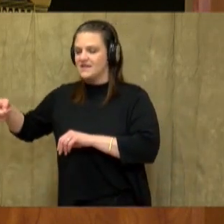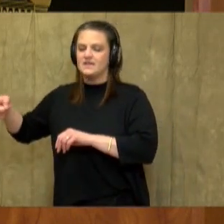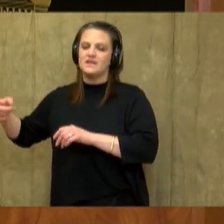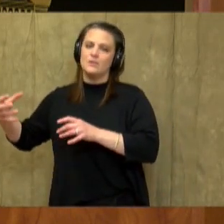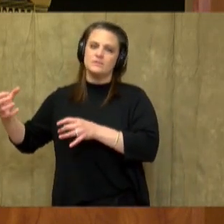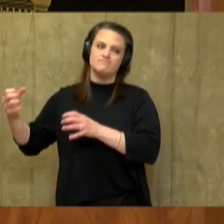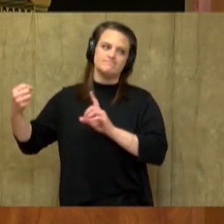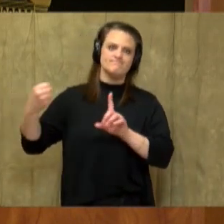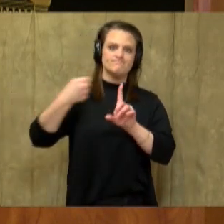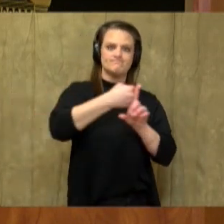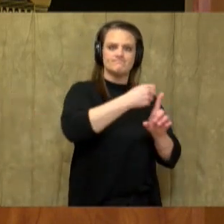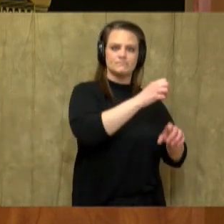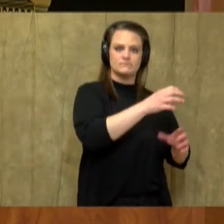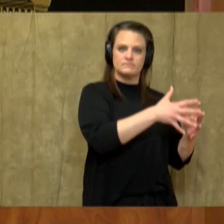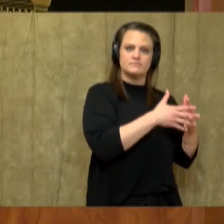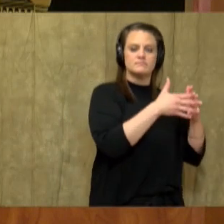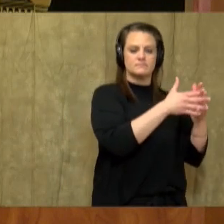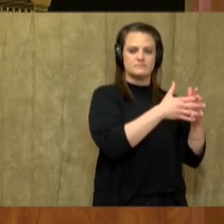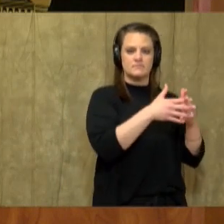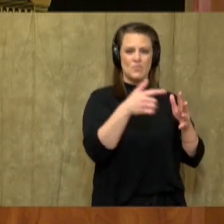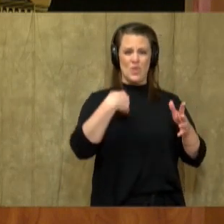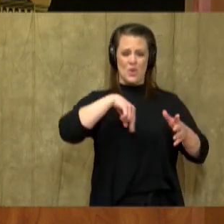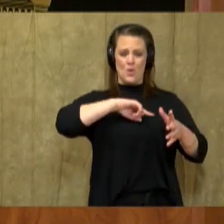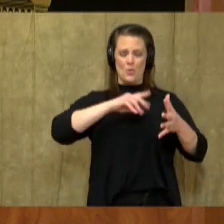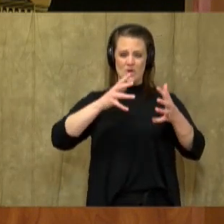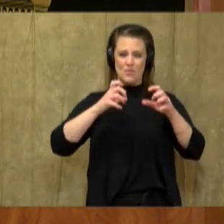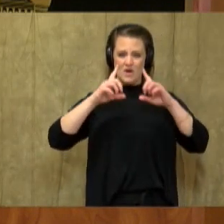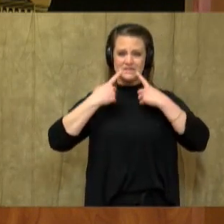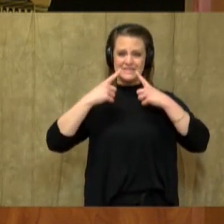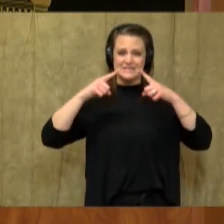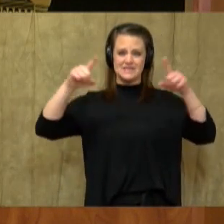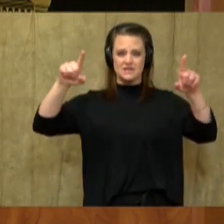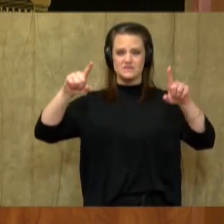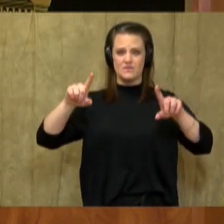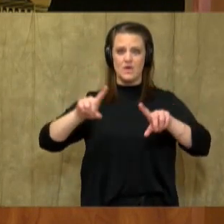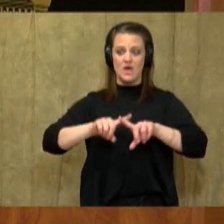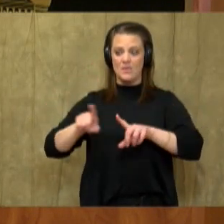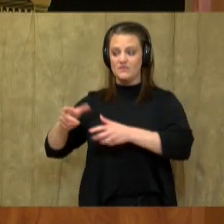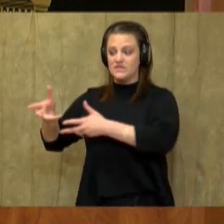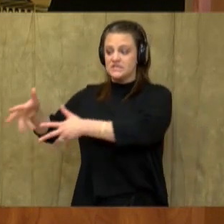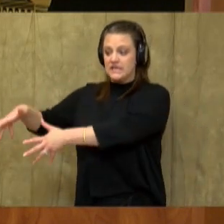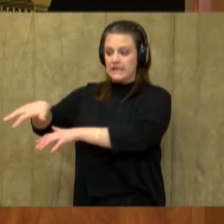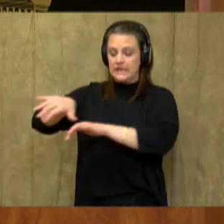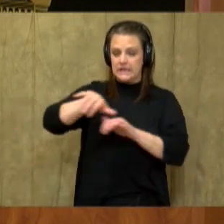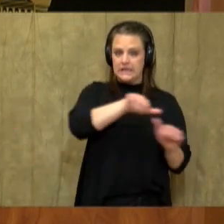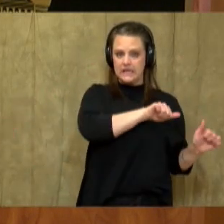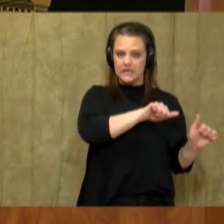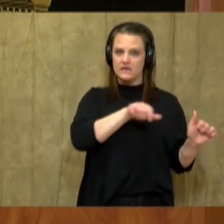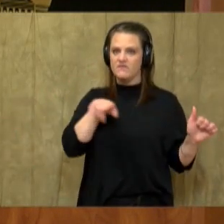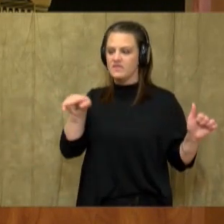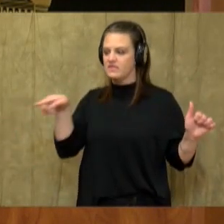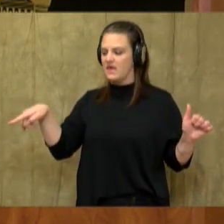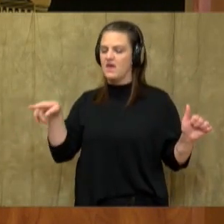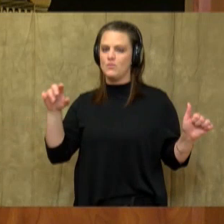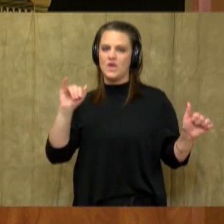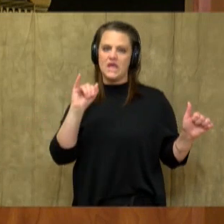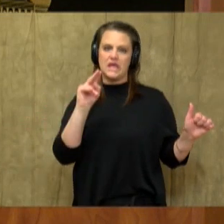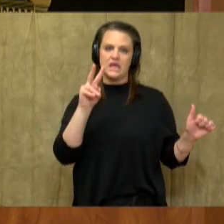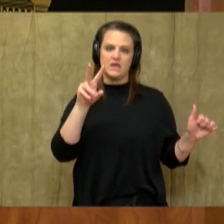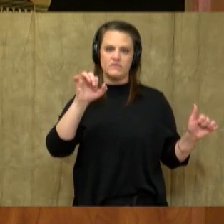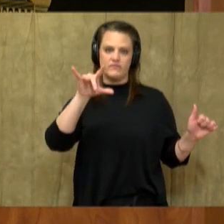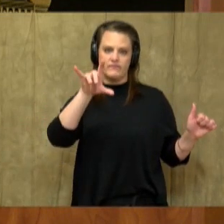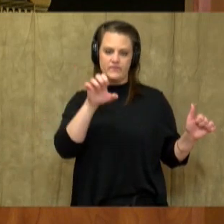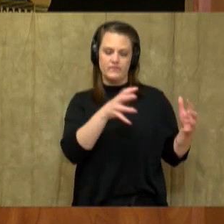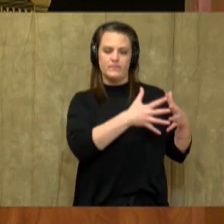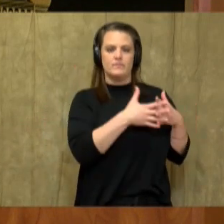we wanted to win. We wanted to be successful. If we just left Vietnam, the North invades the South, and all of that loss of life and all